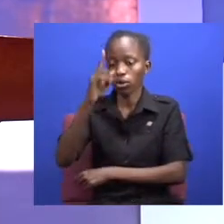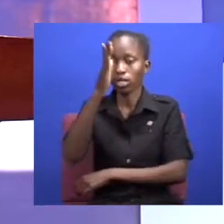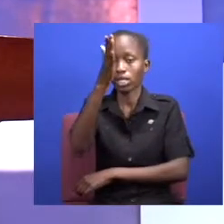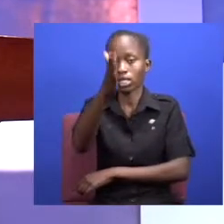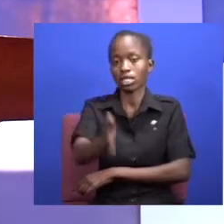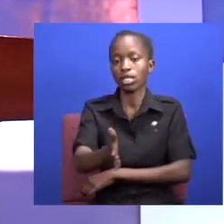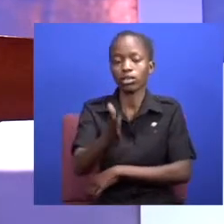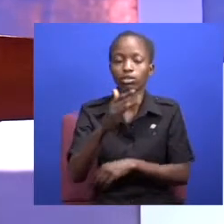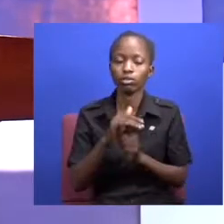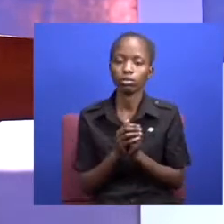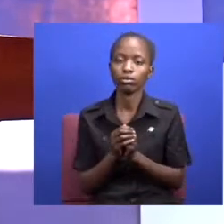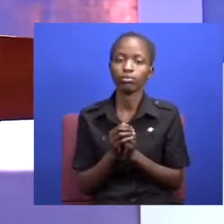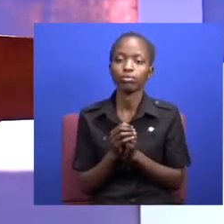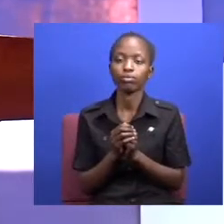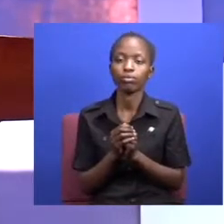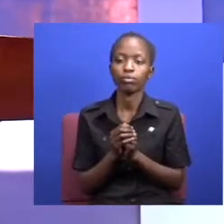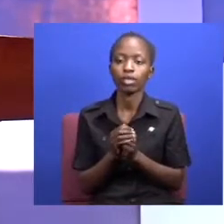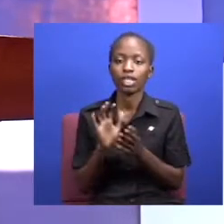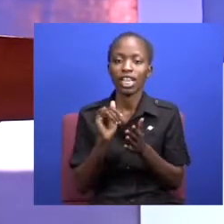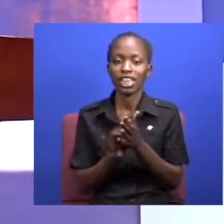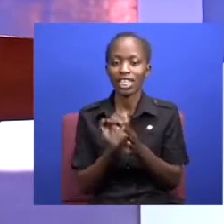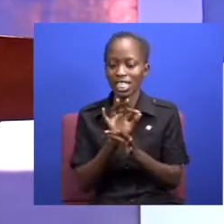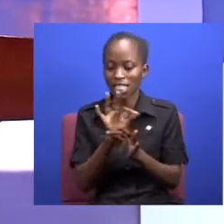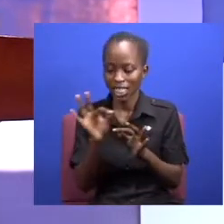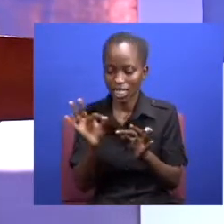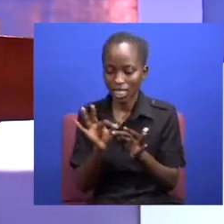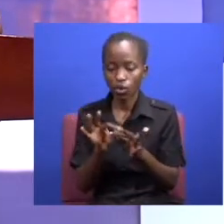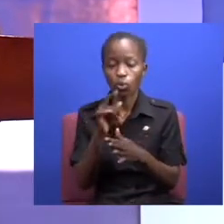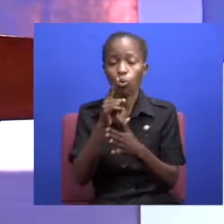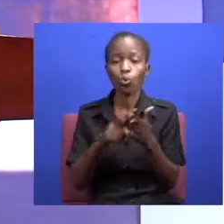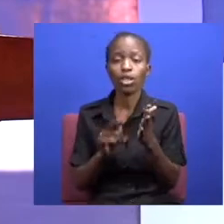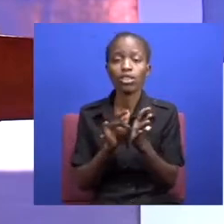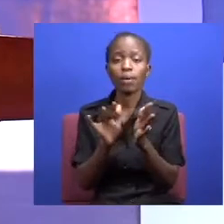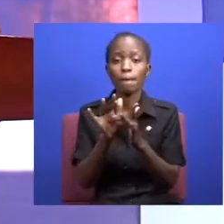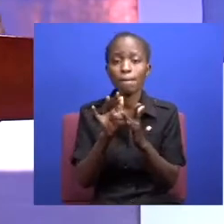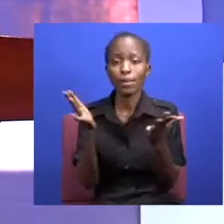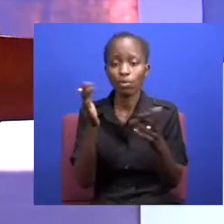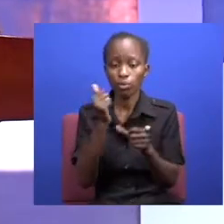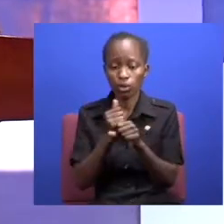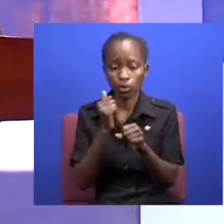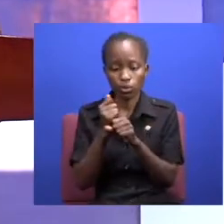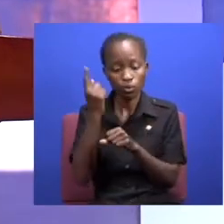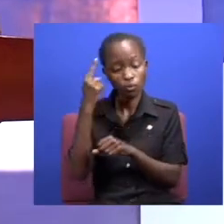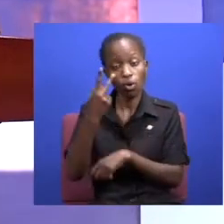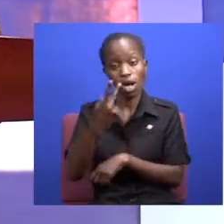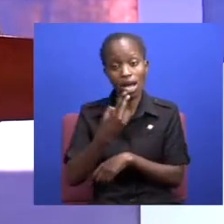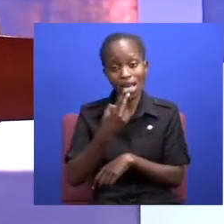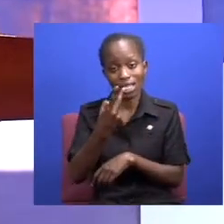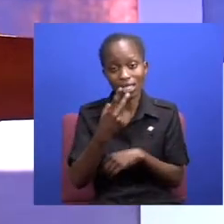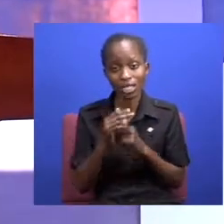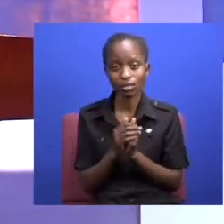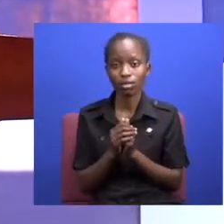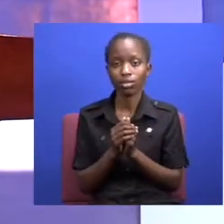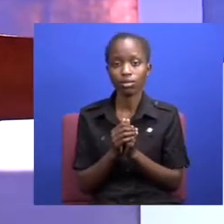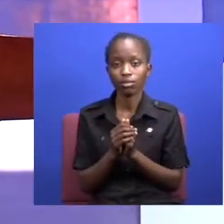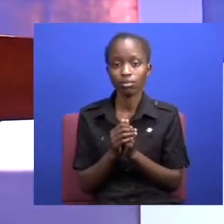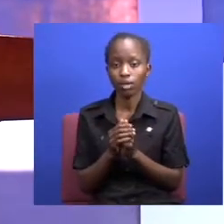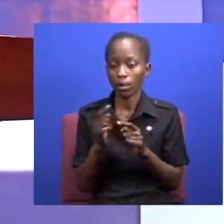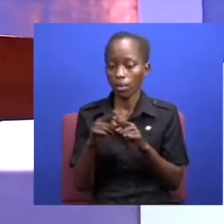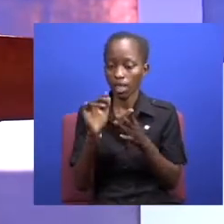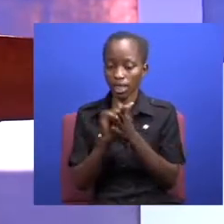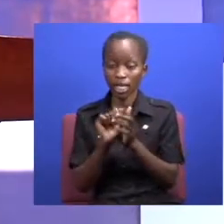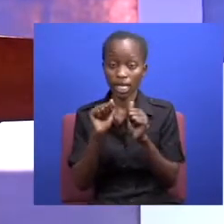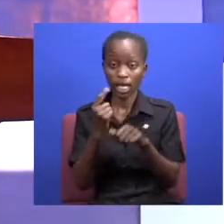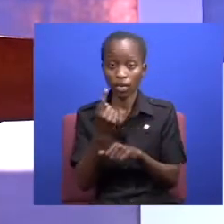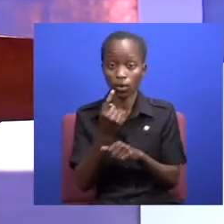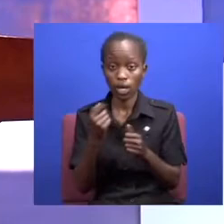of my destination. That's exactly what the Bible is to be for you and for me. But that can